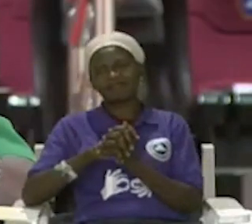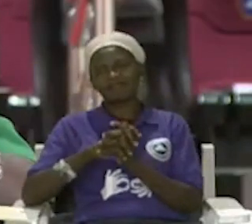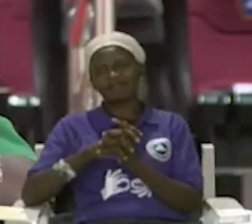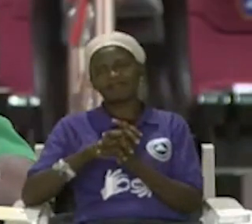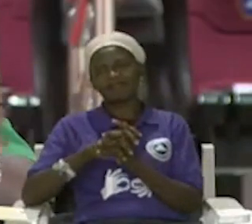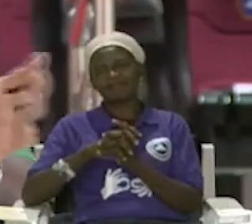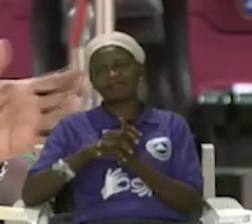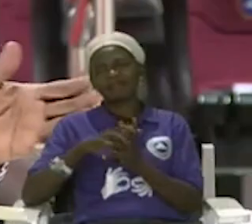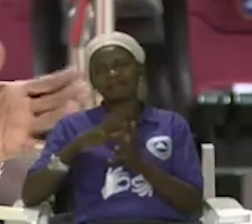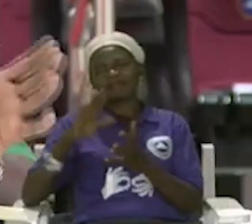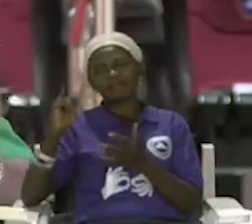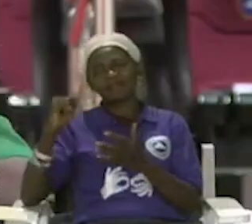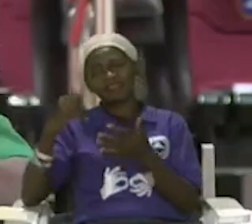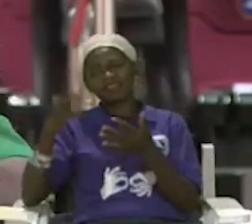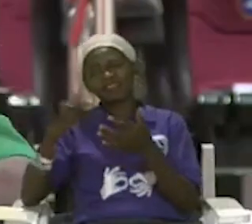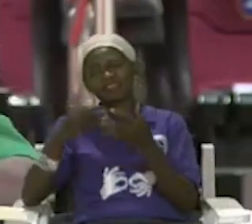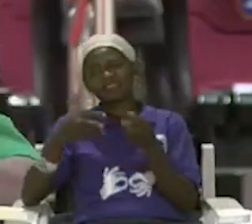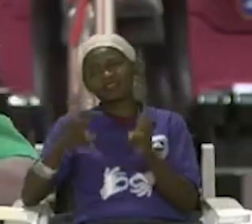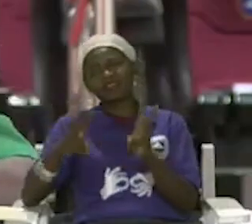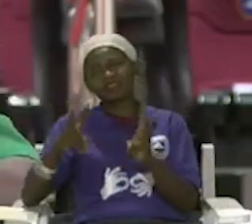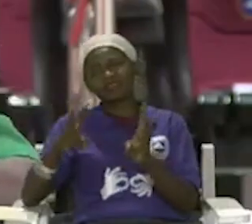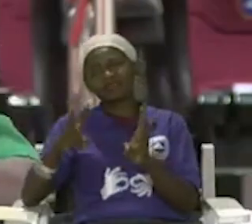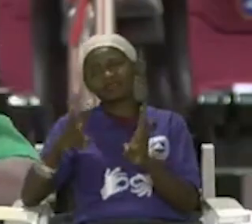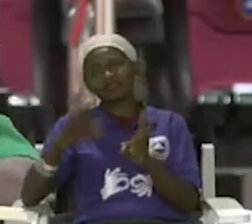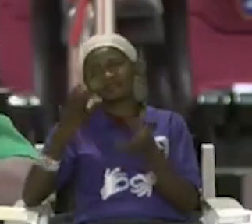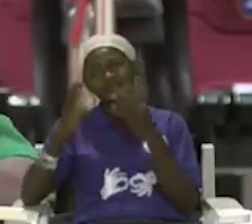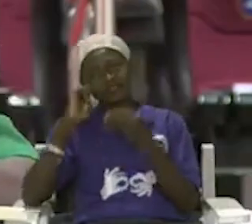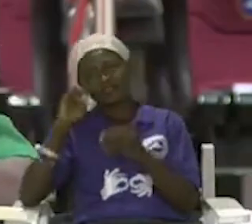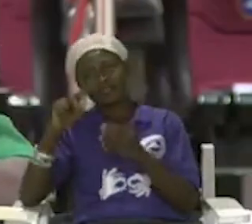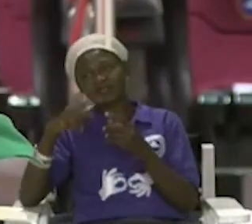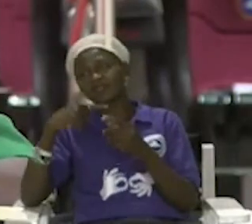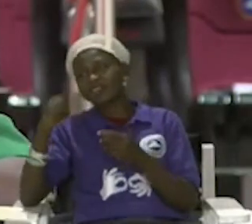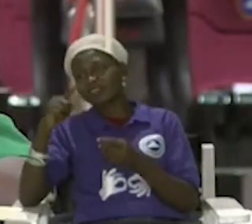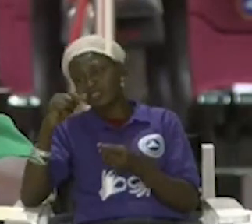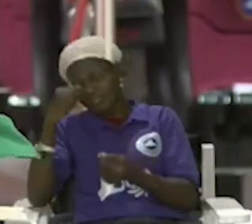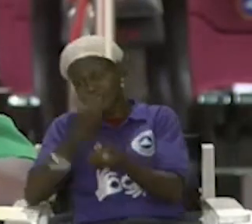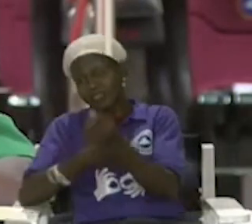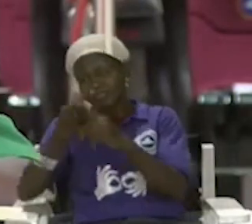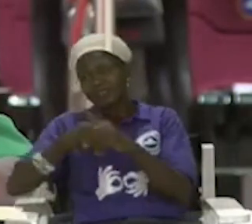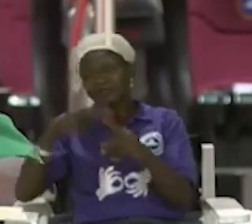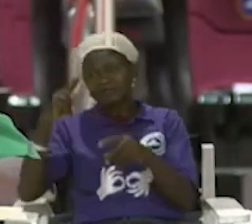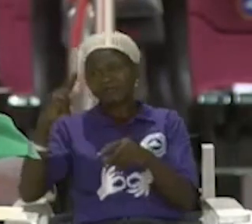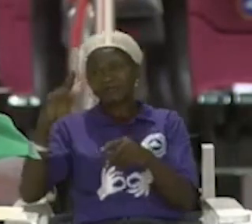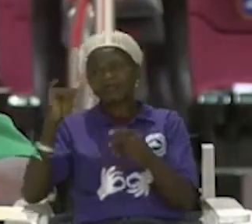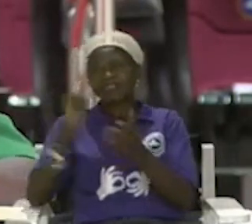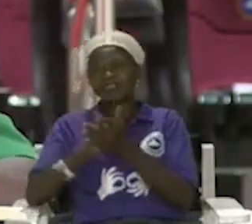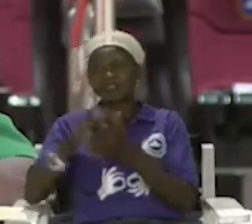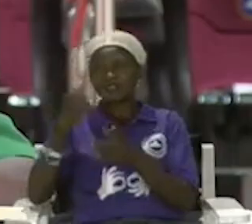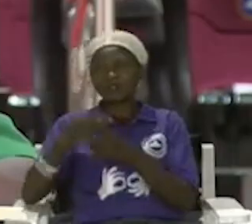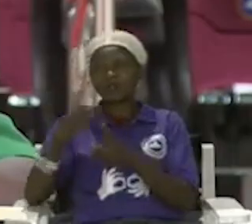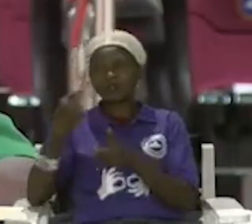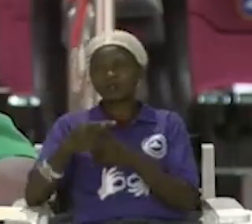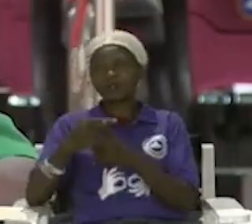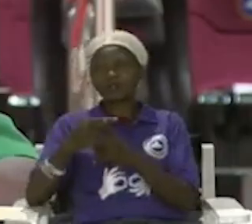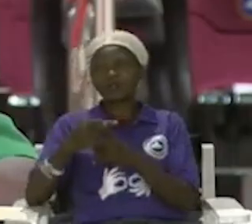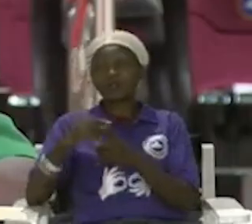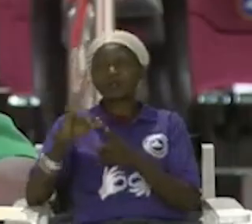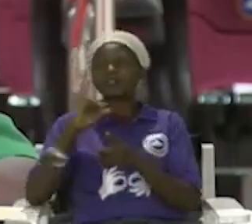And by the way, maybe I need to tell my son from the north, that word is